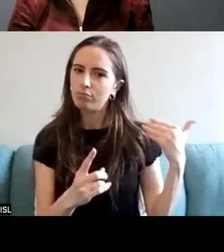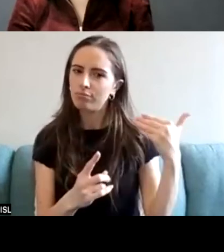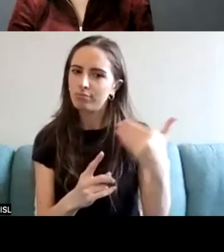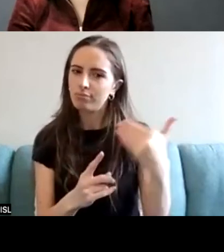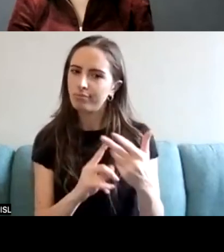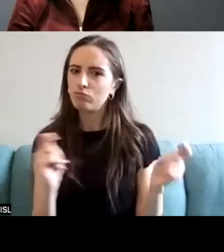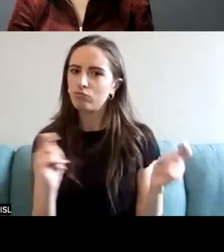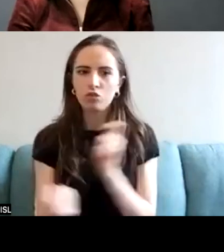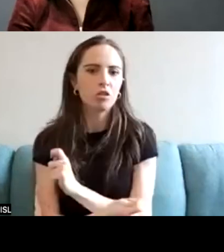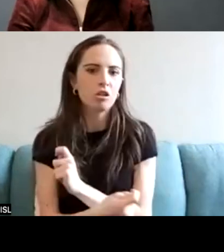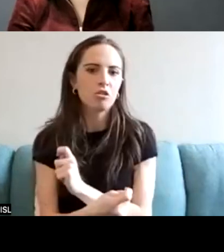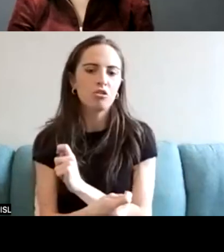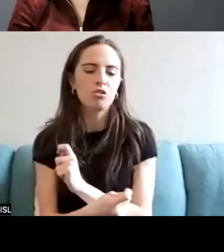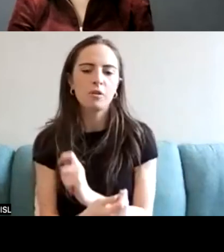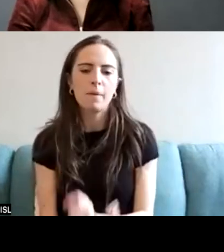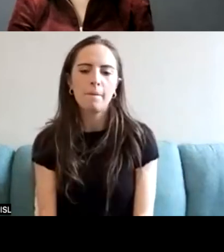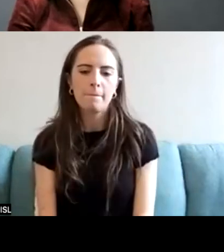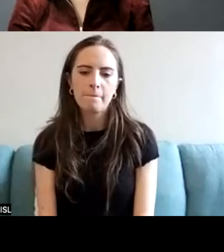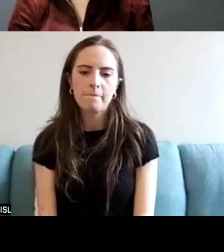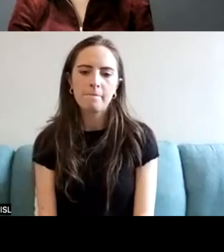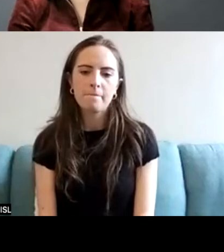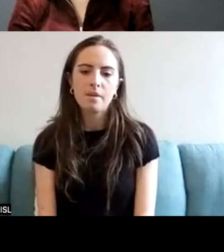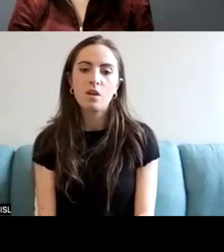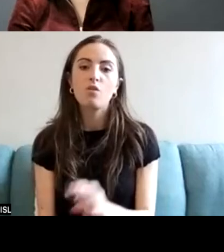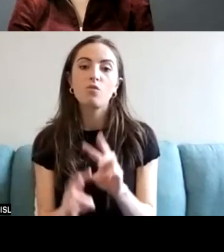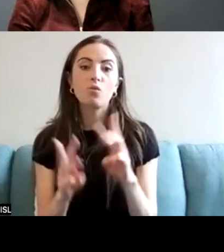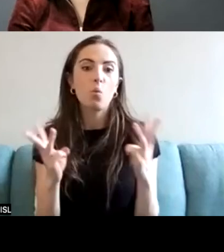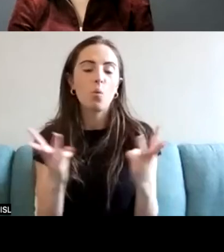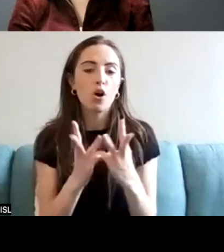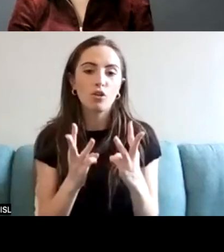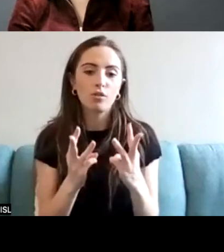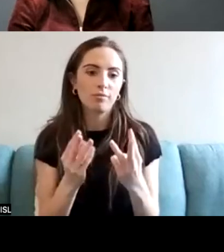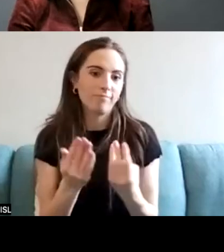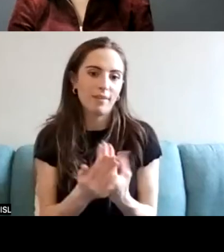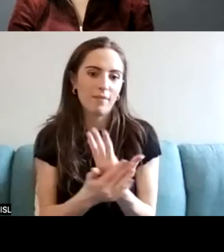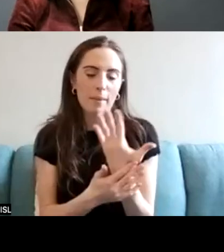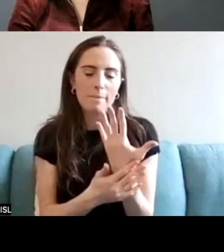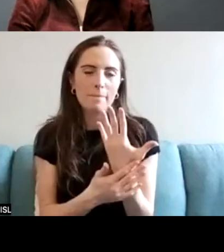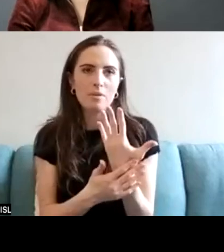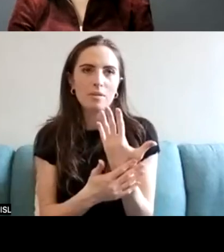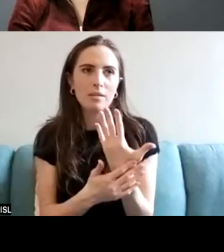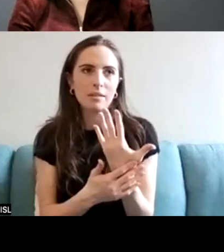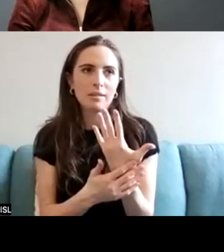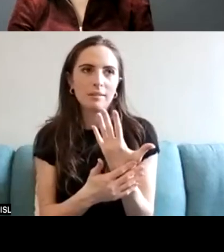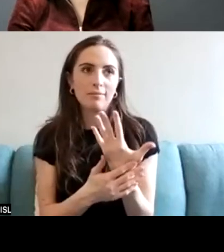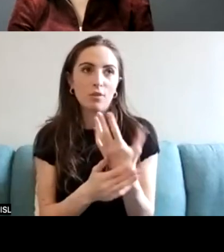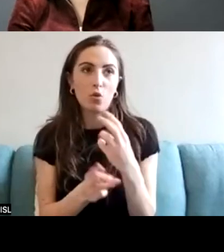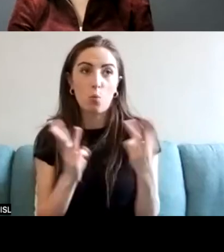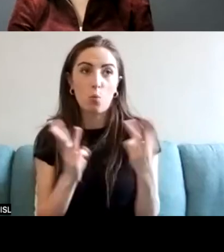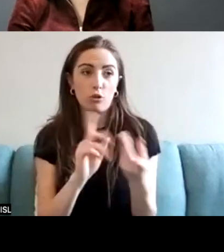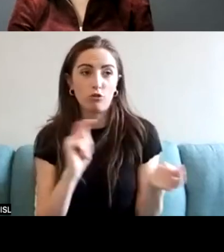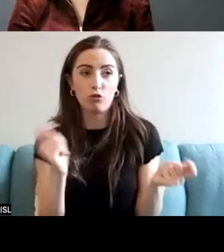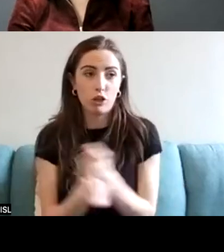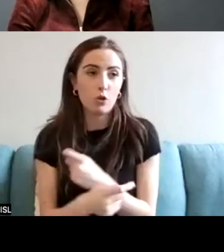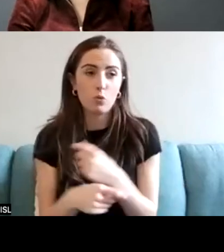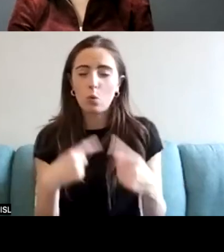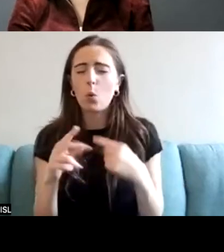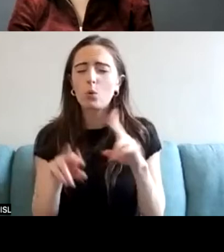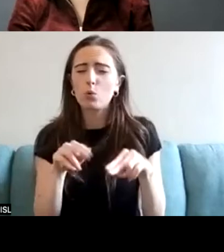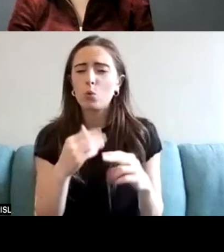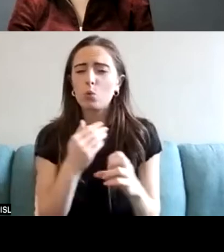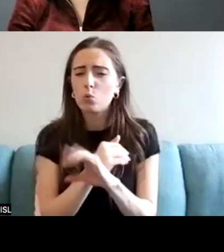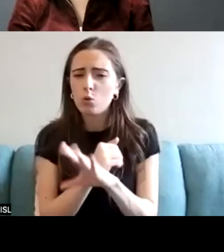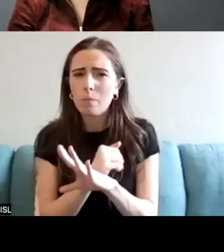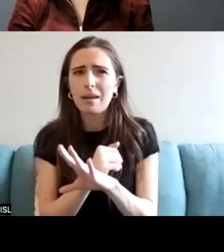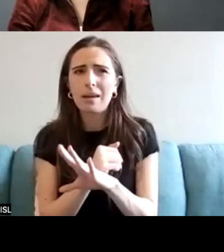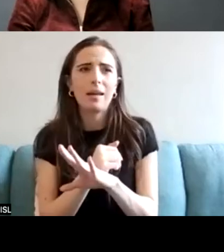know, as the world develops, and there's different applications all the time, there's new social media platforms, all